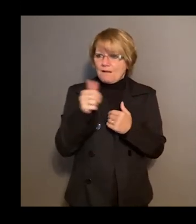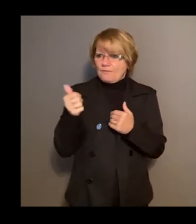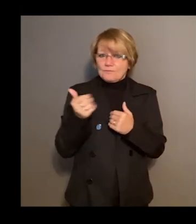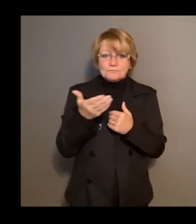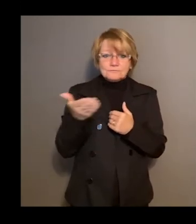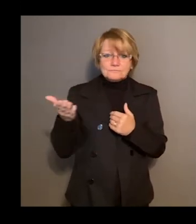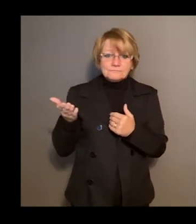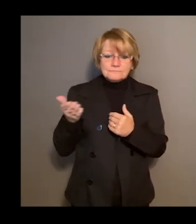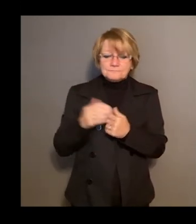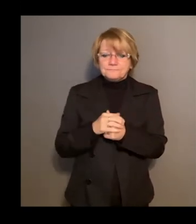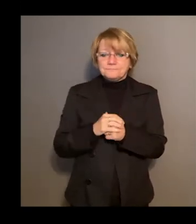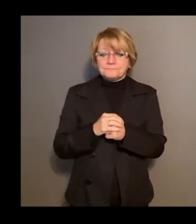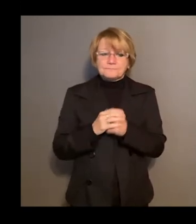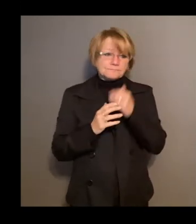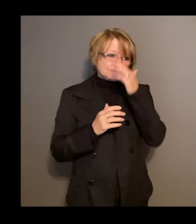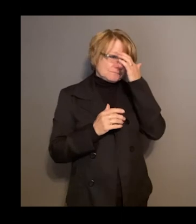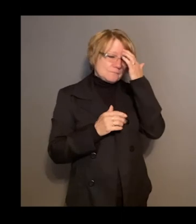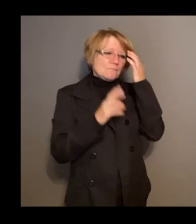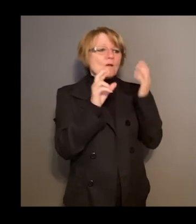Anybody else?